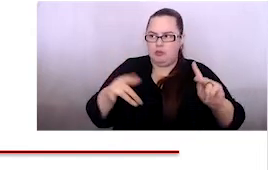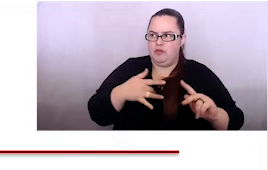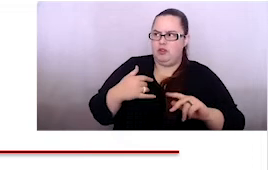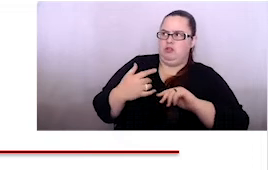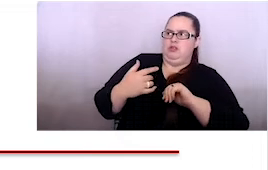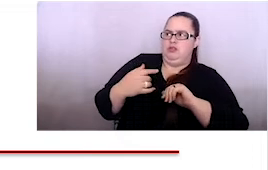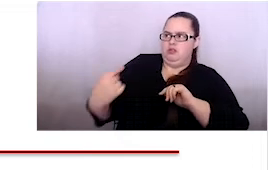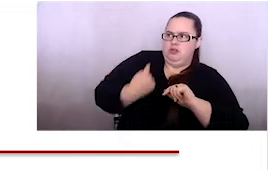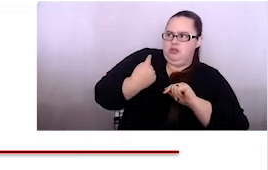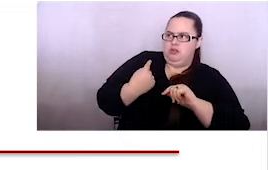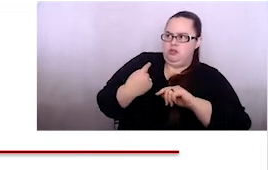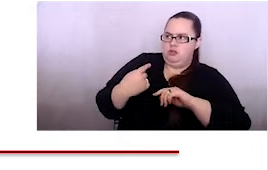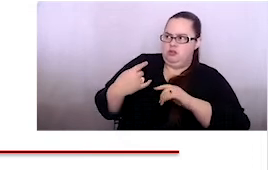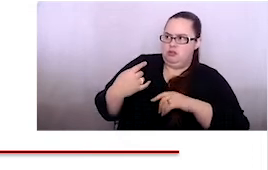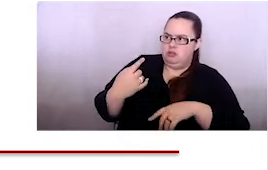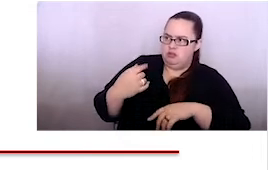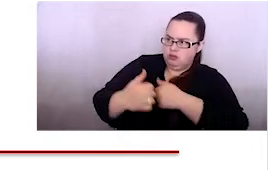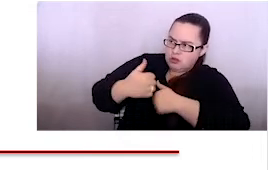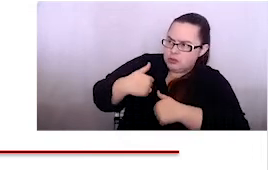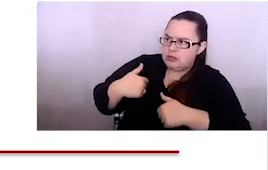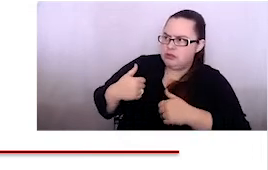threatening, and even come off as aggressive.